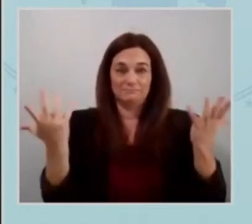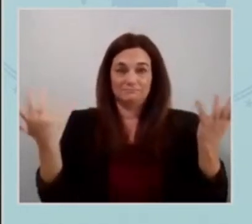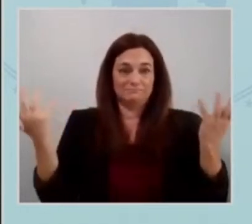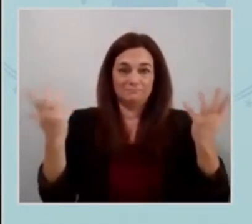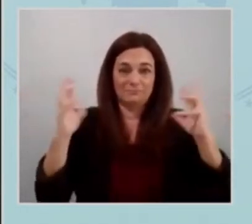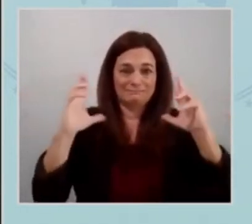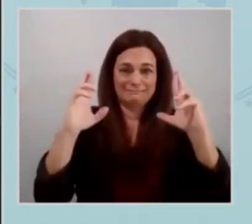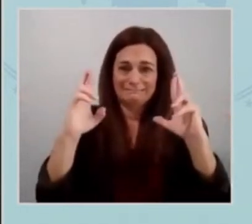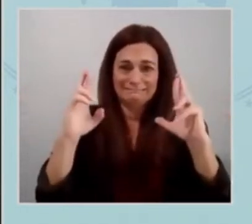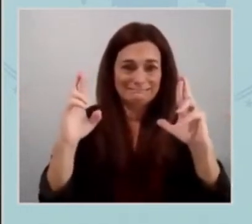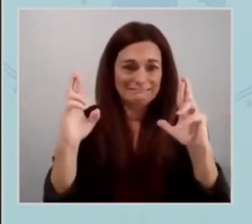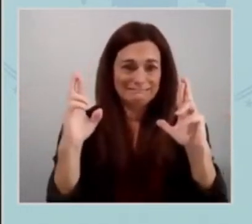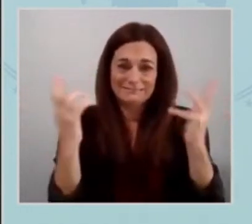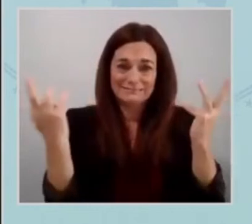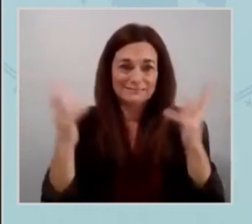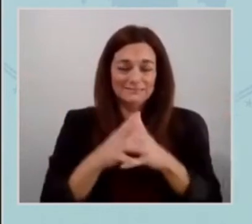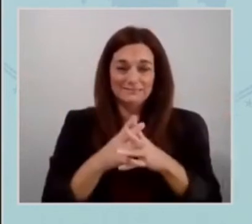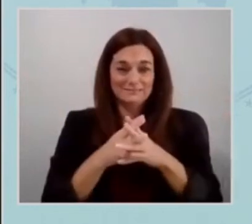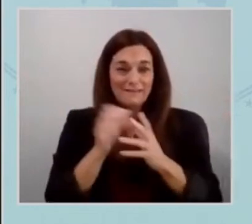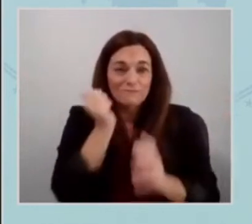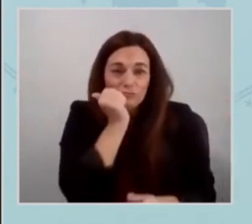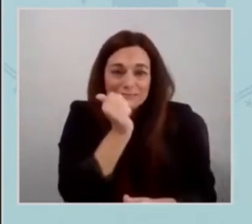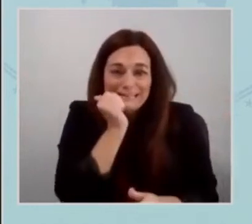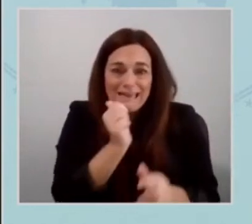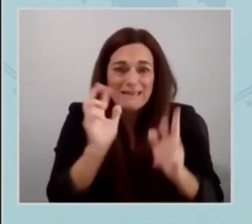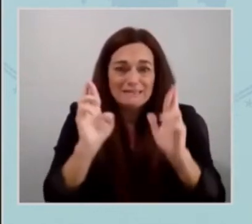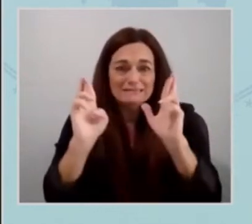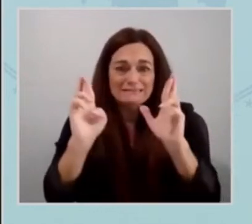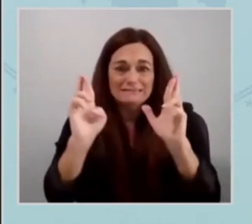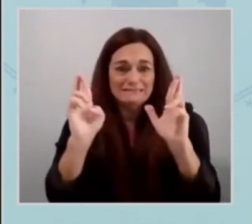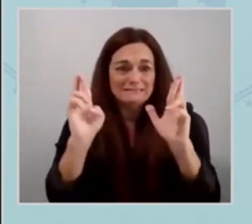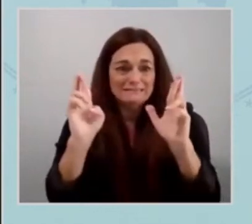we're basically just on a limb here.